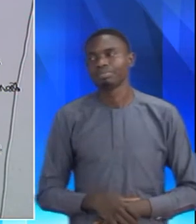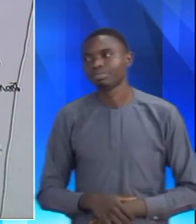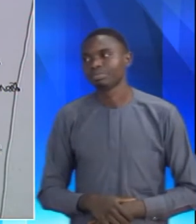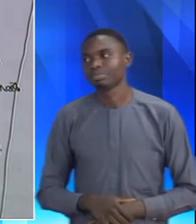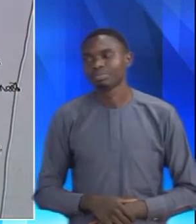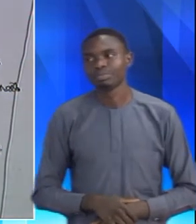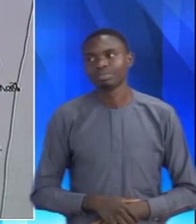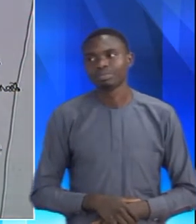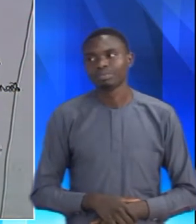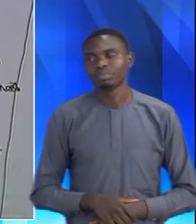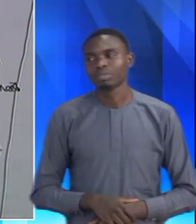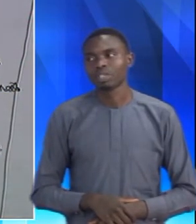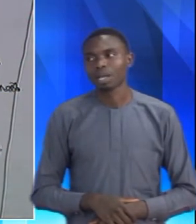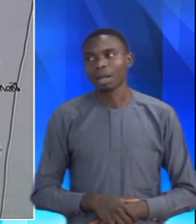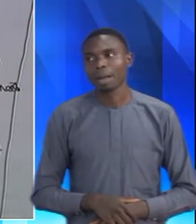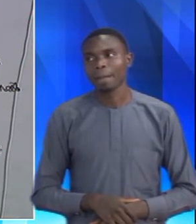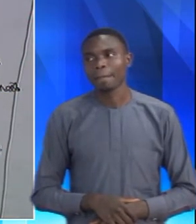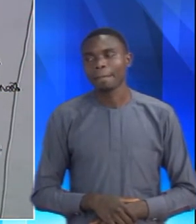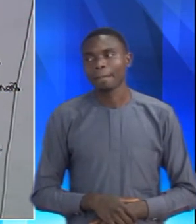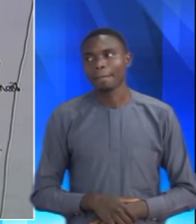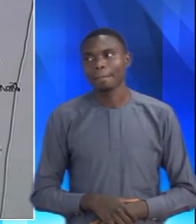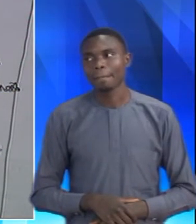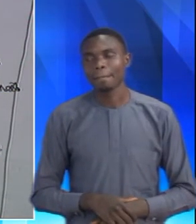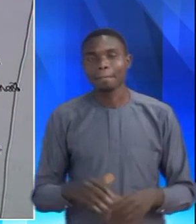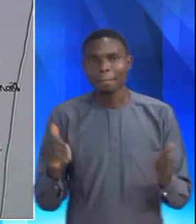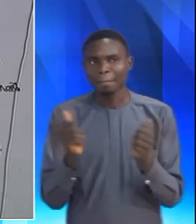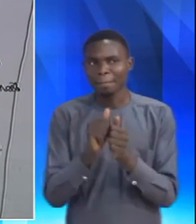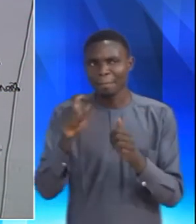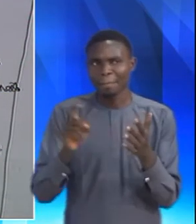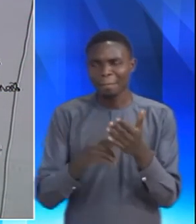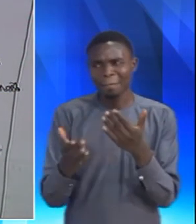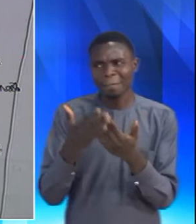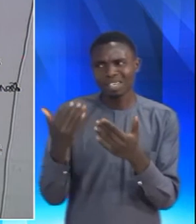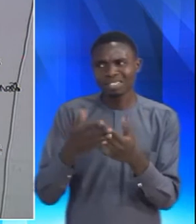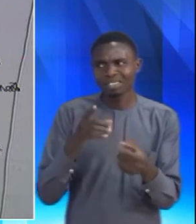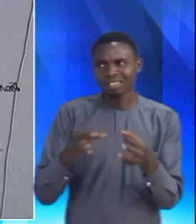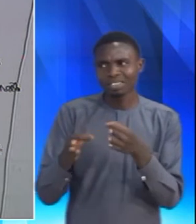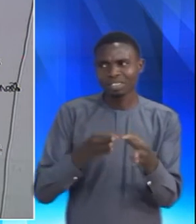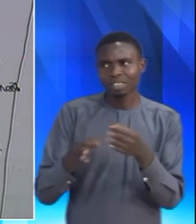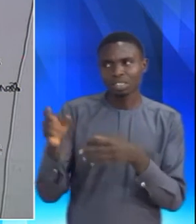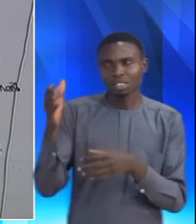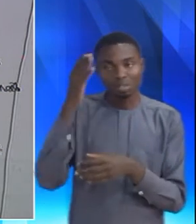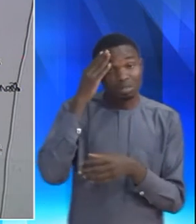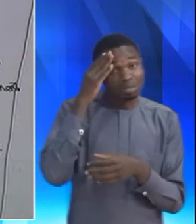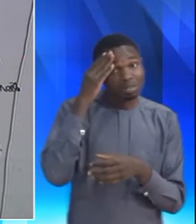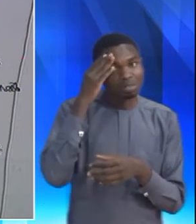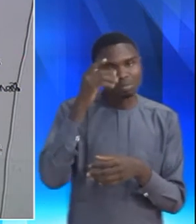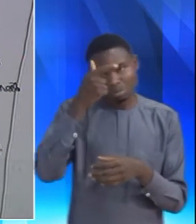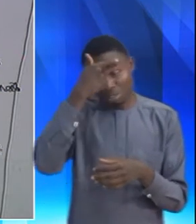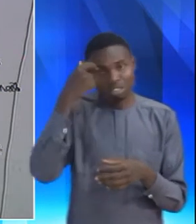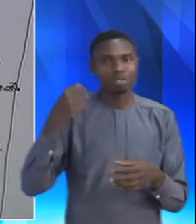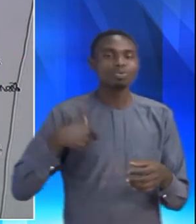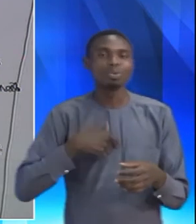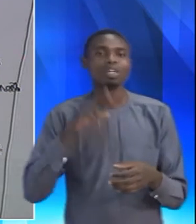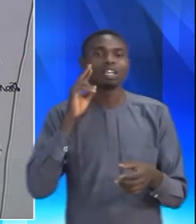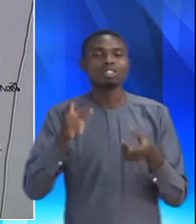most of them. So, with this little explanation, because we are just doing a sort of revision, we have